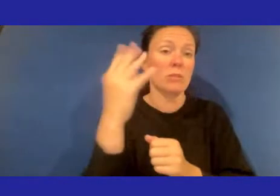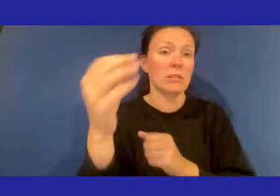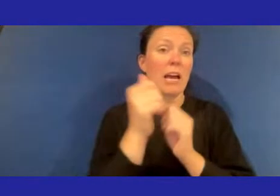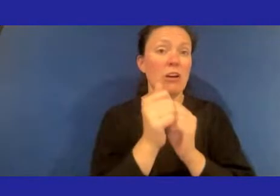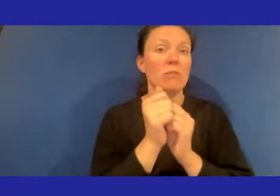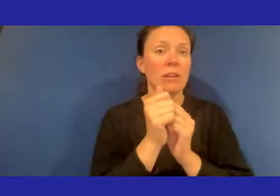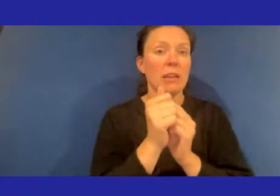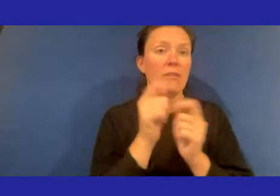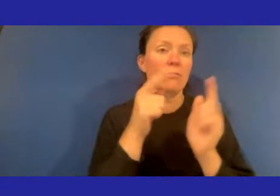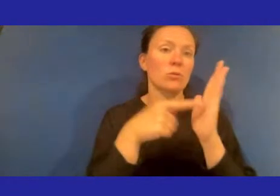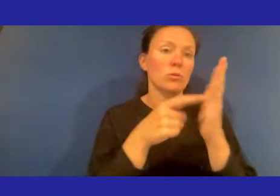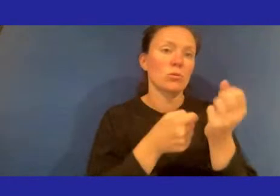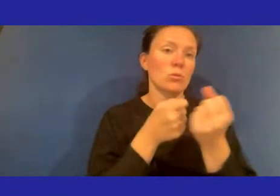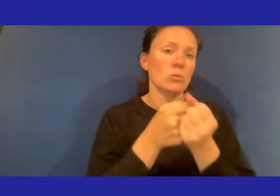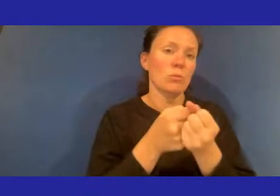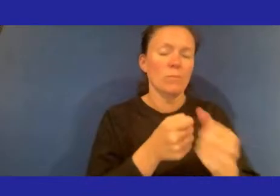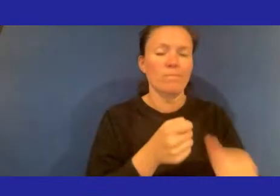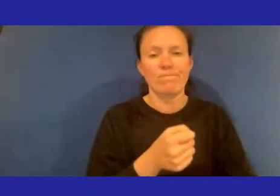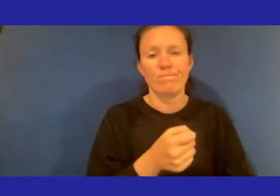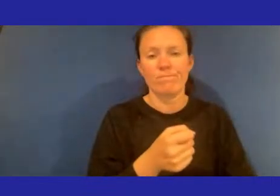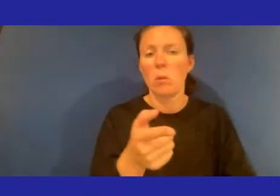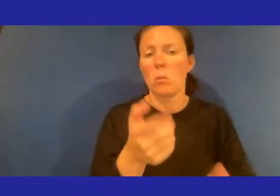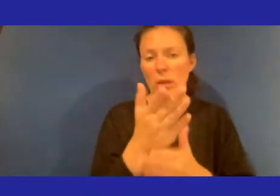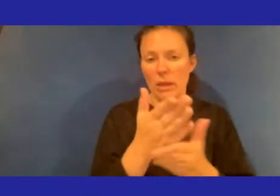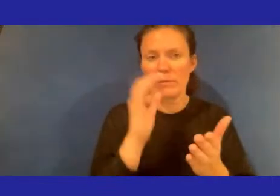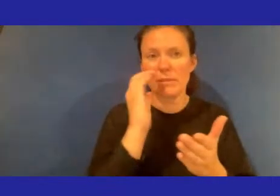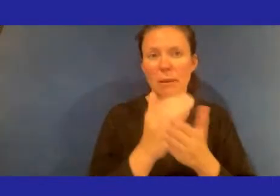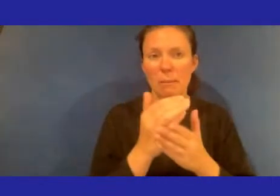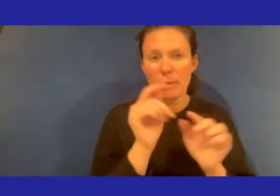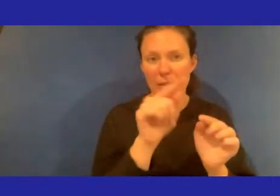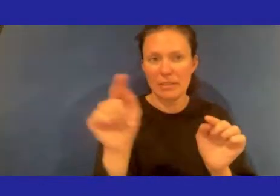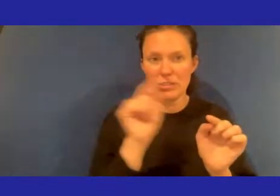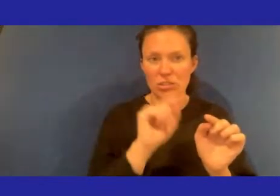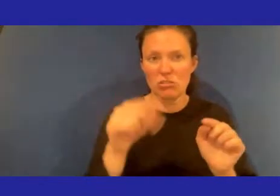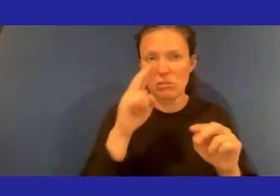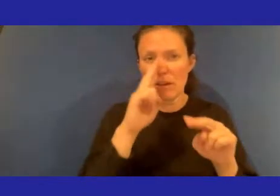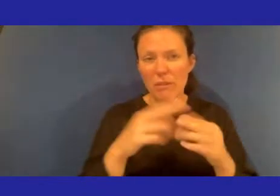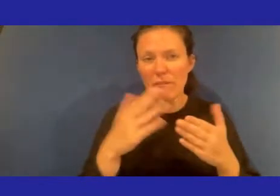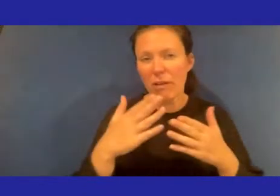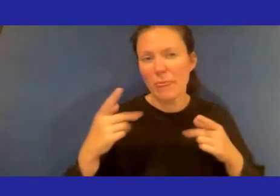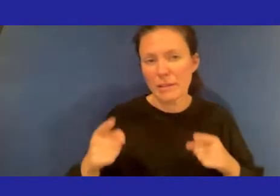employees. And there's some pictures that are reflective of all the fun things that they were doing.